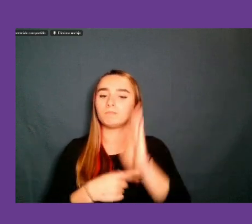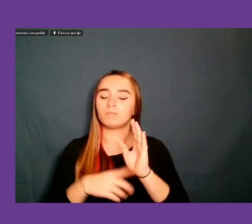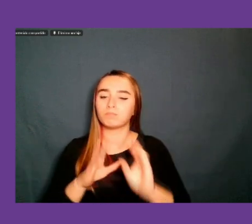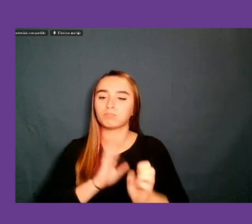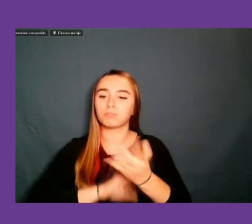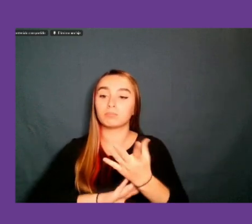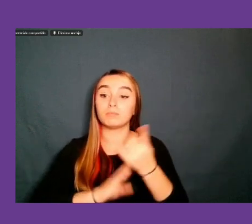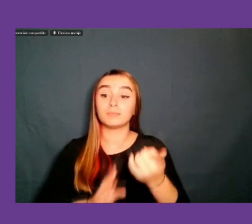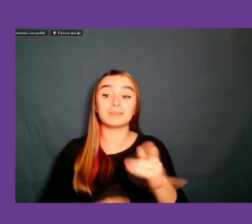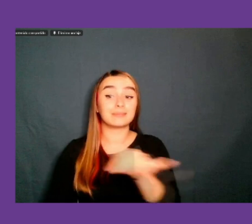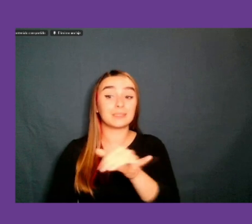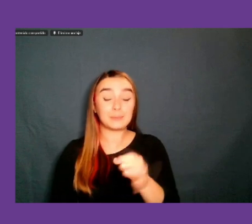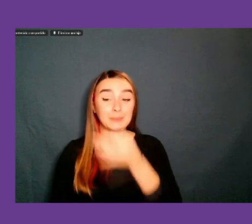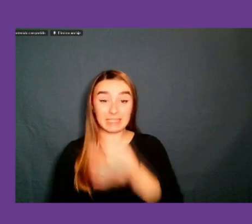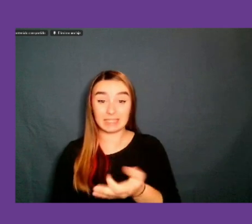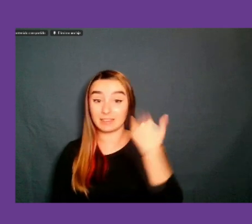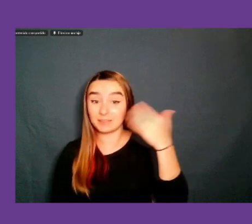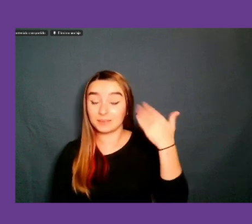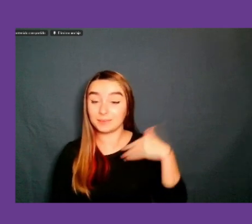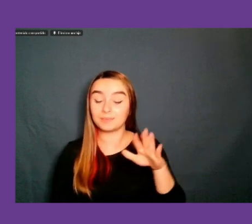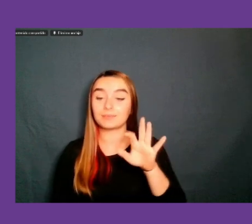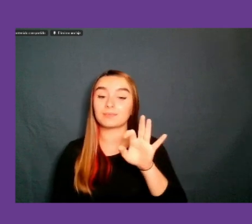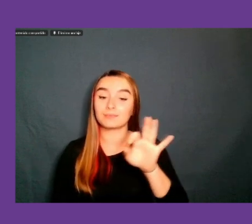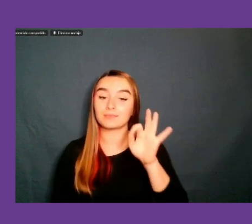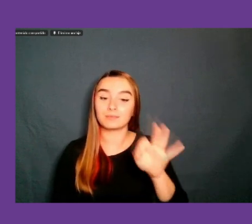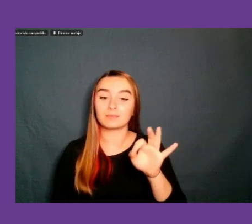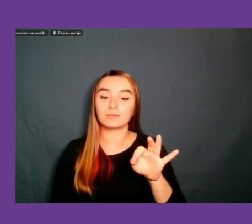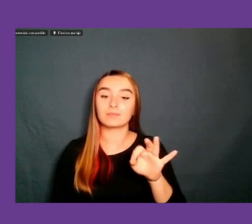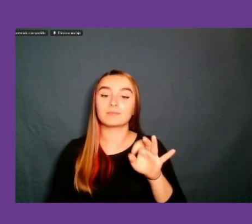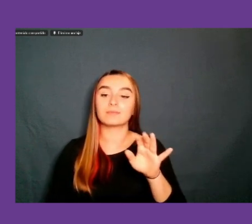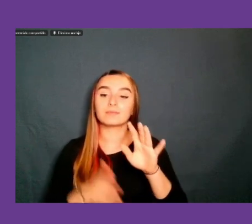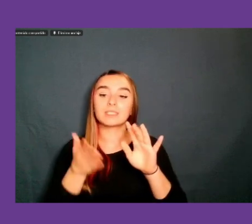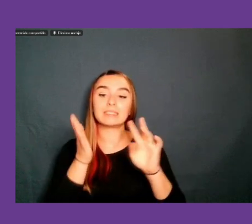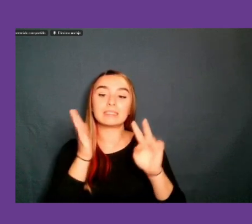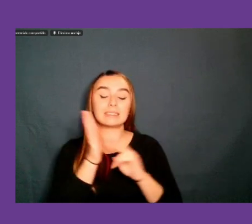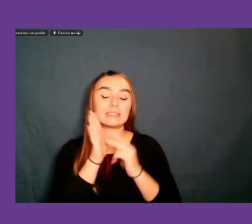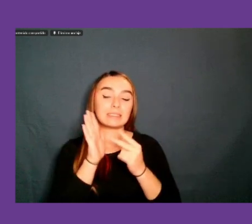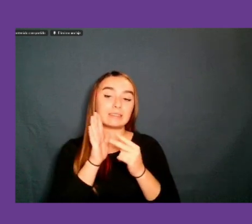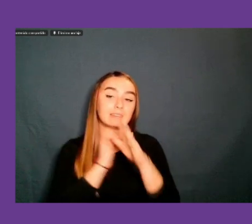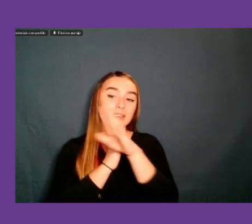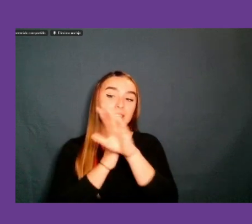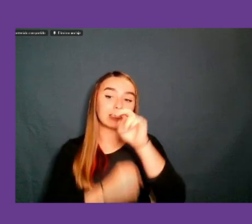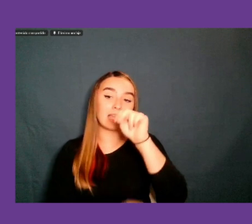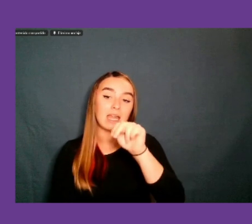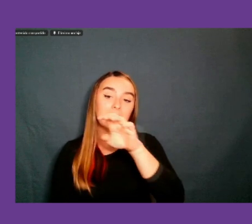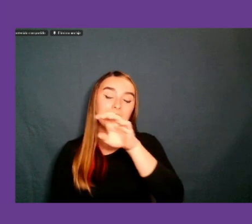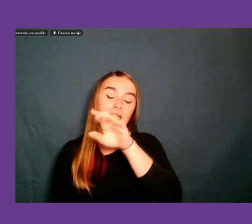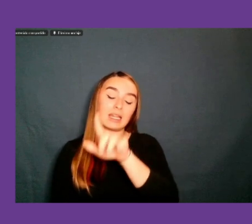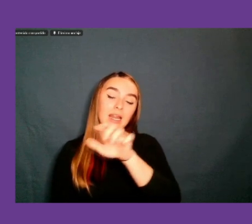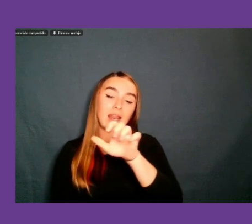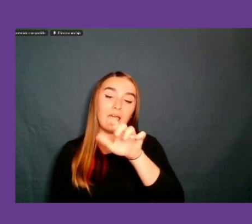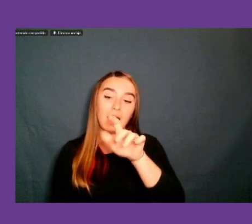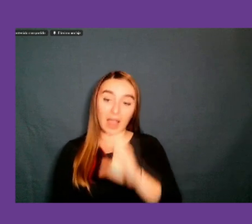were mentioning, the Sensenelec Joint Technical Committee 12 is revising the standard